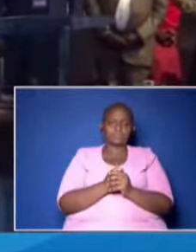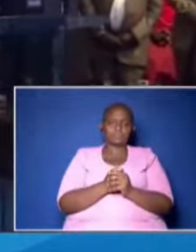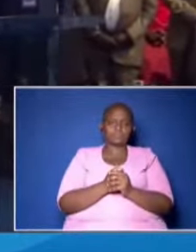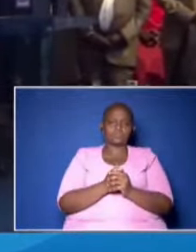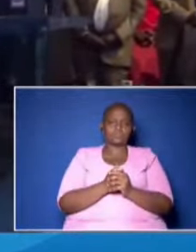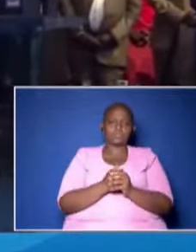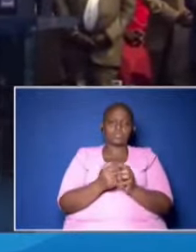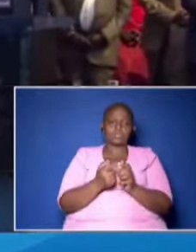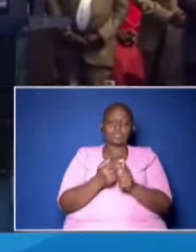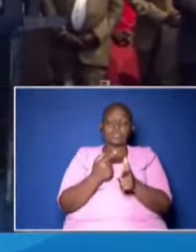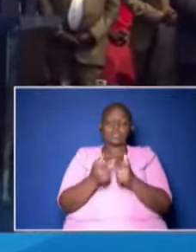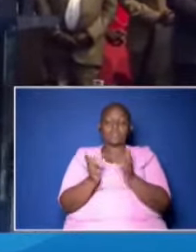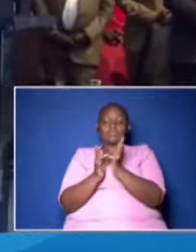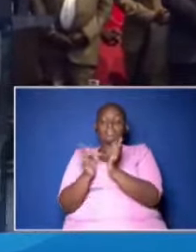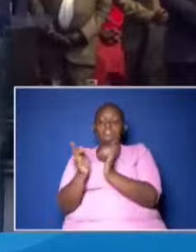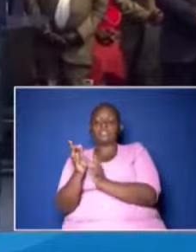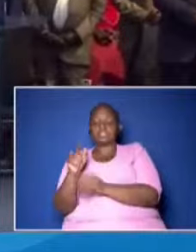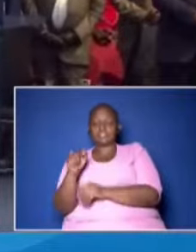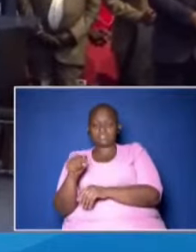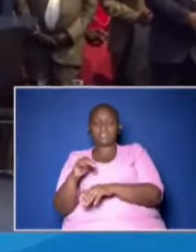he sent the Holy